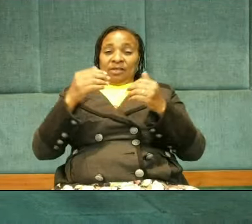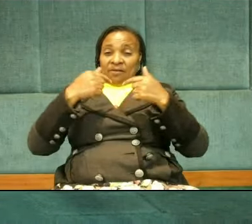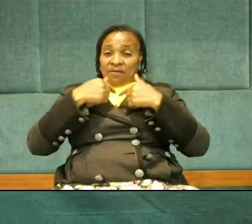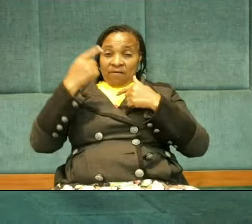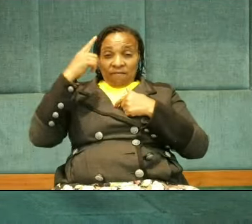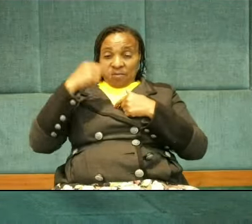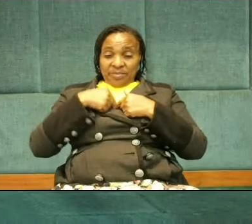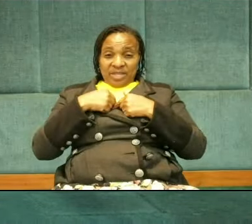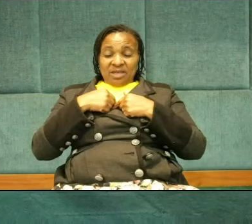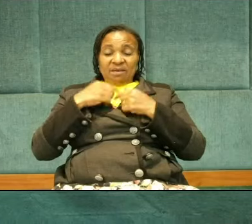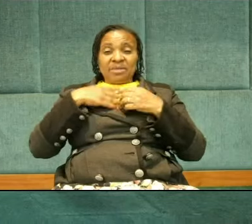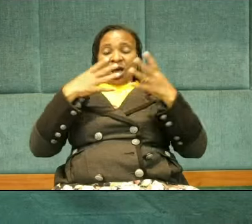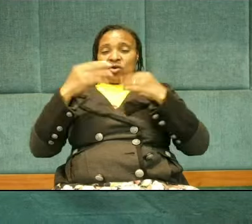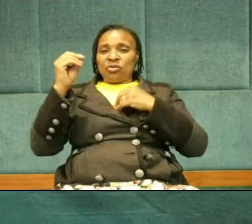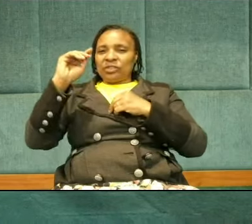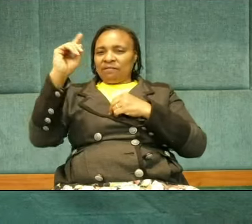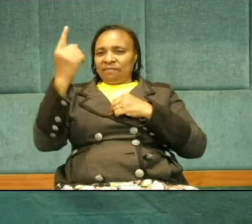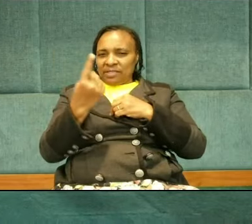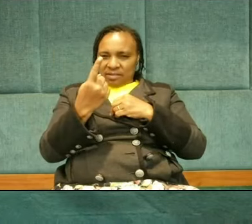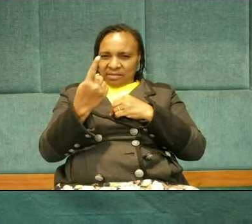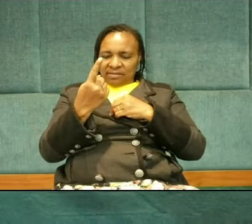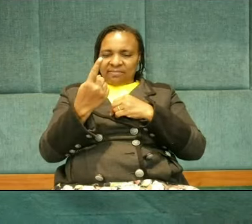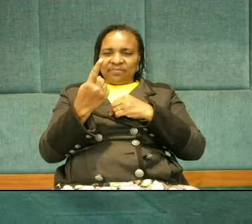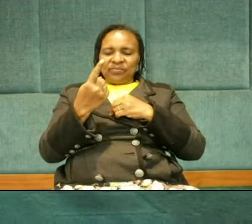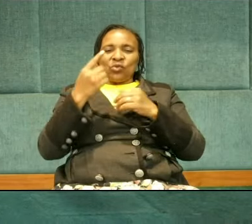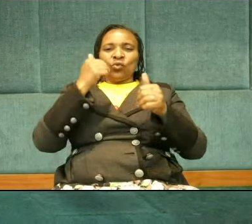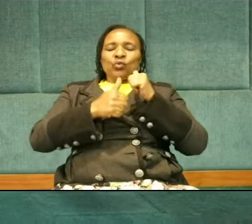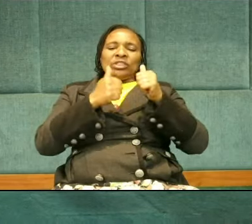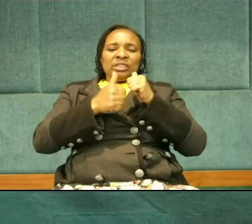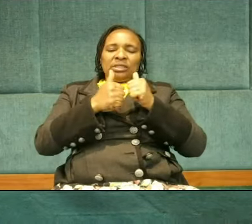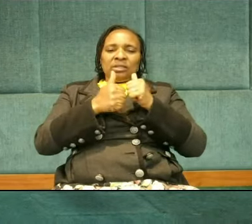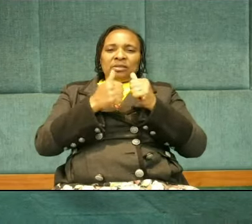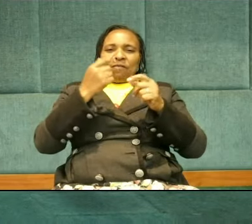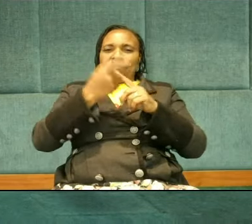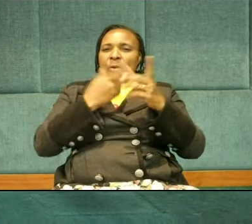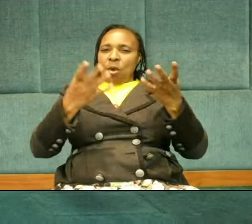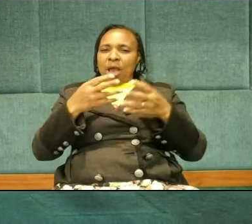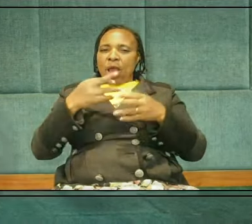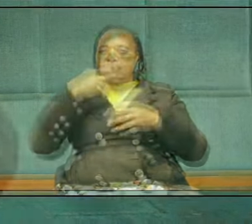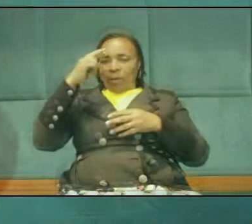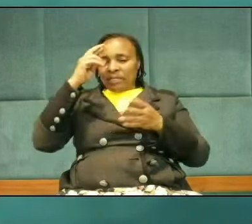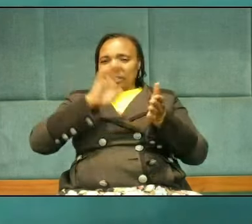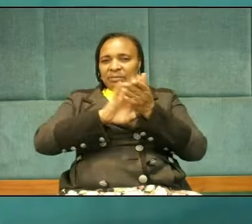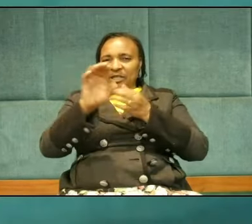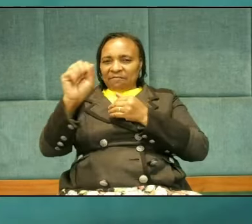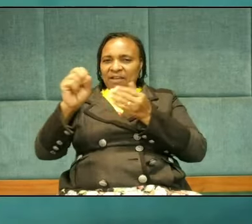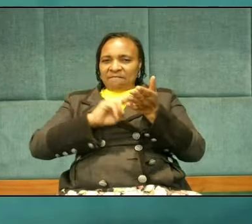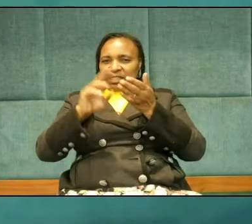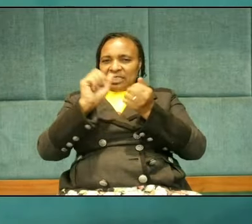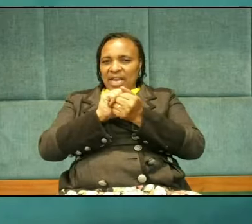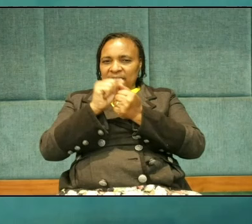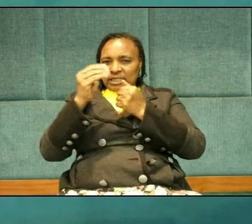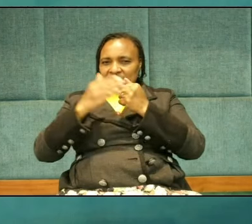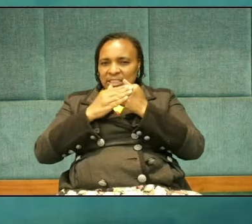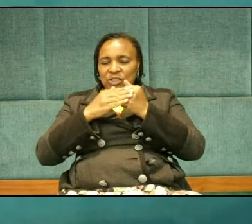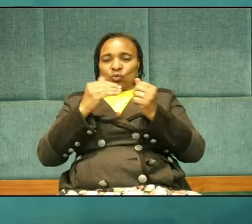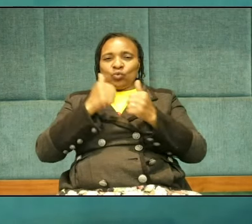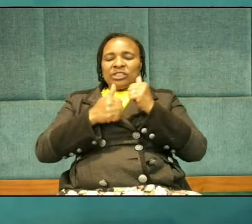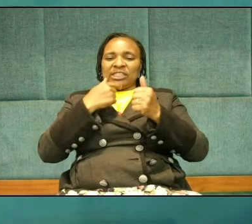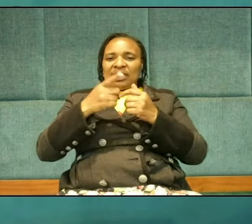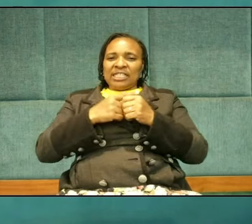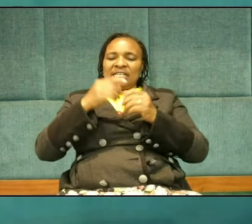For me, I'll go with the first one, which is from Romans chapter 5, verse 19. And it says,